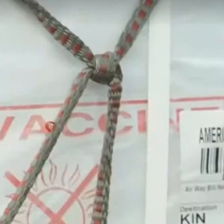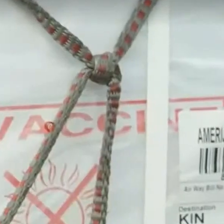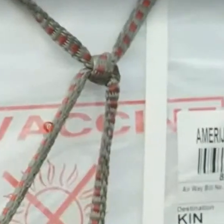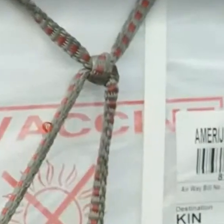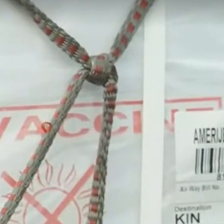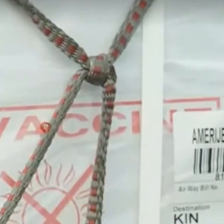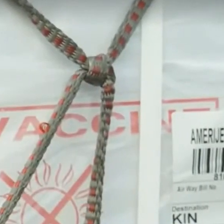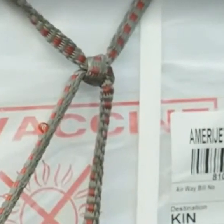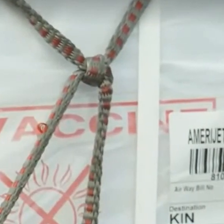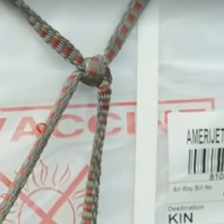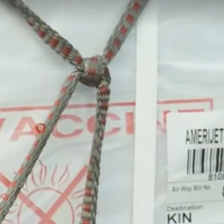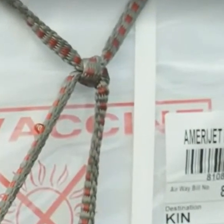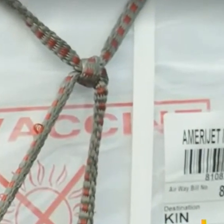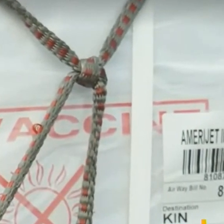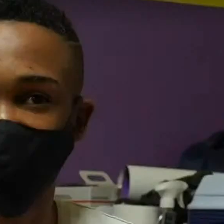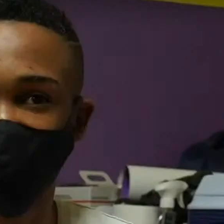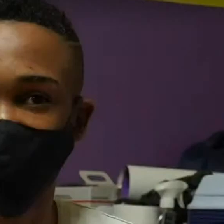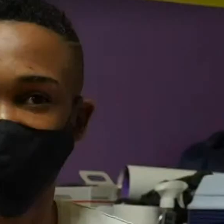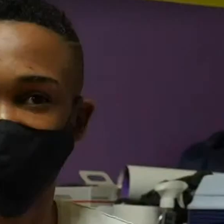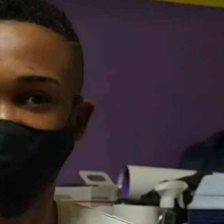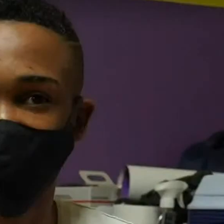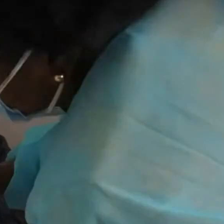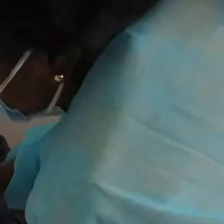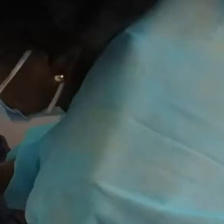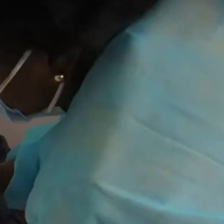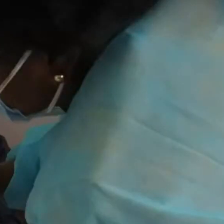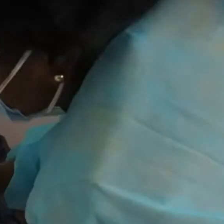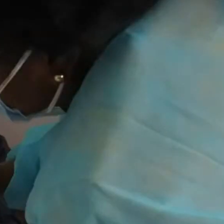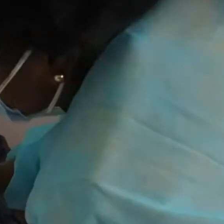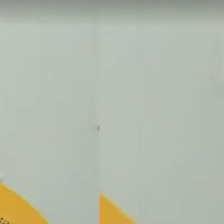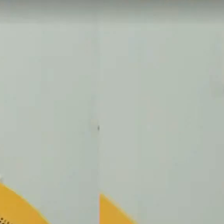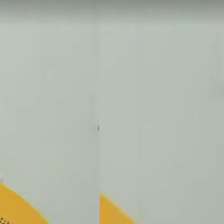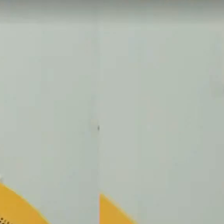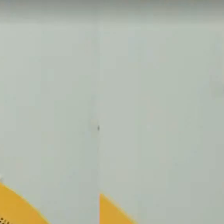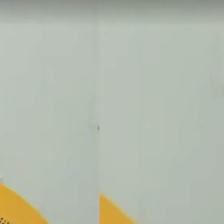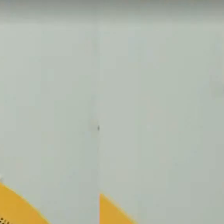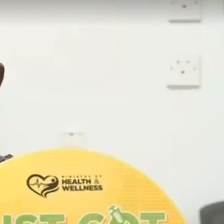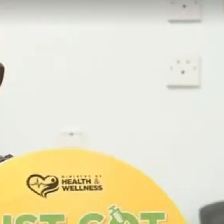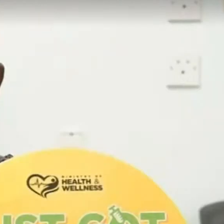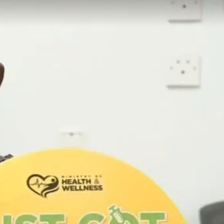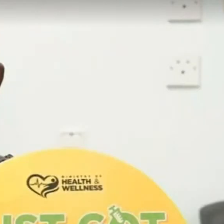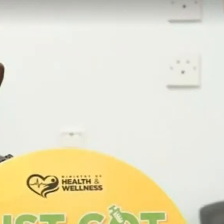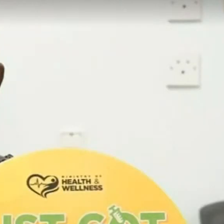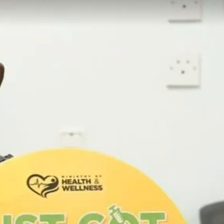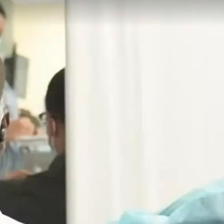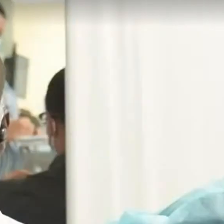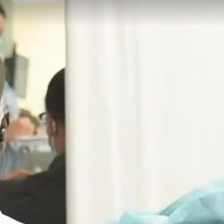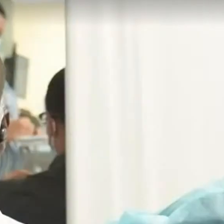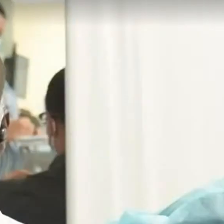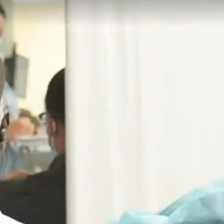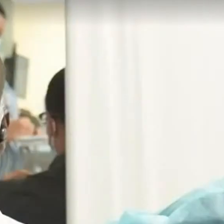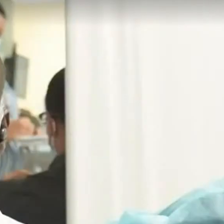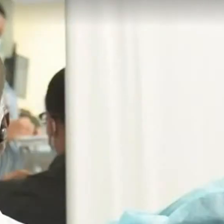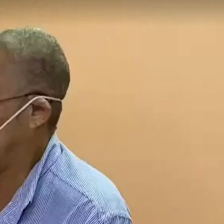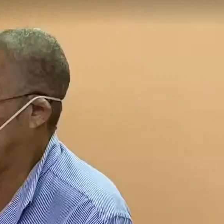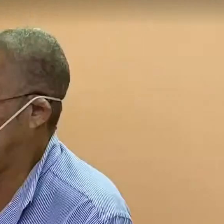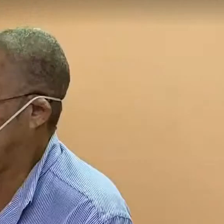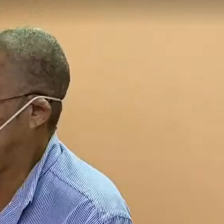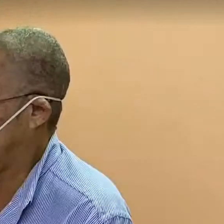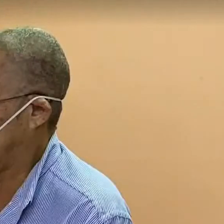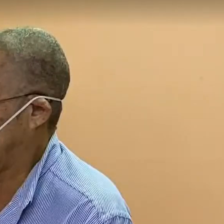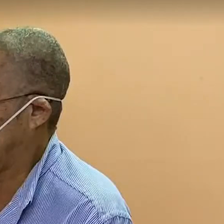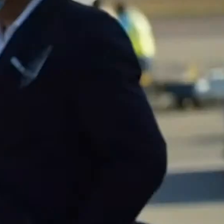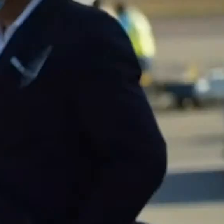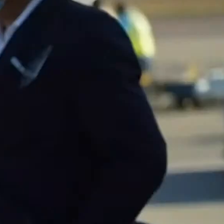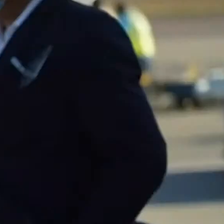we got hope that the pandemic will end. With the COVID-19 vaccine now being available to Jamaicans across the island, it means that very